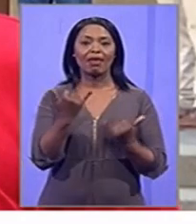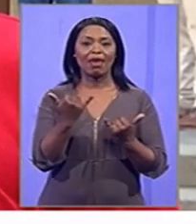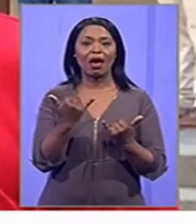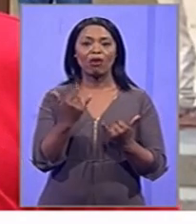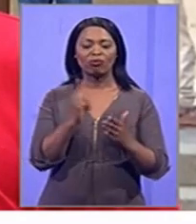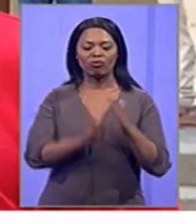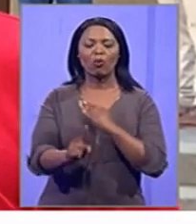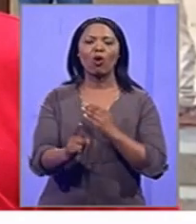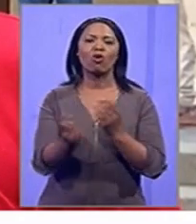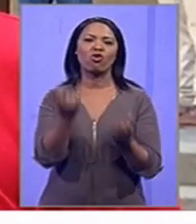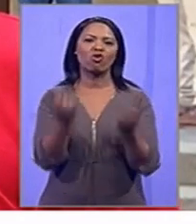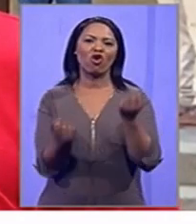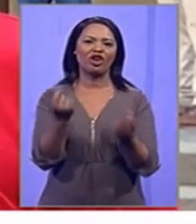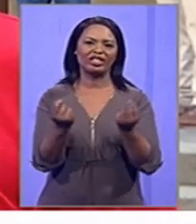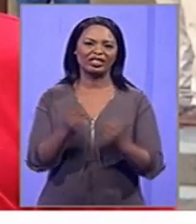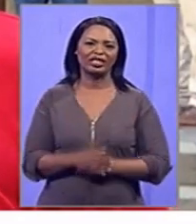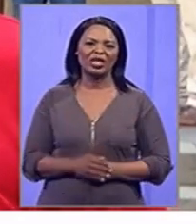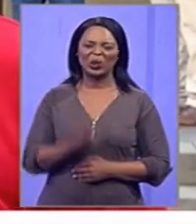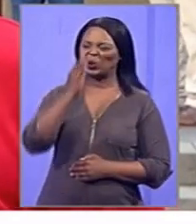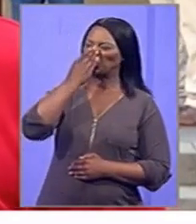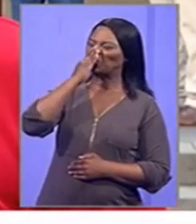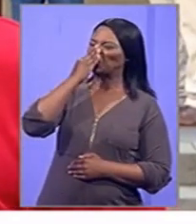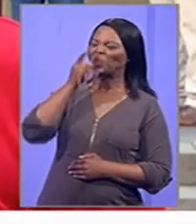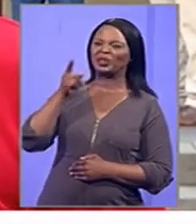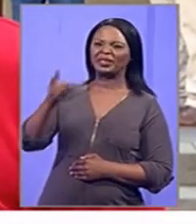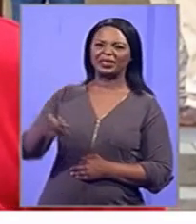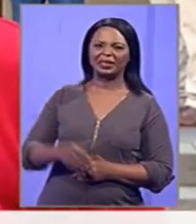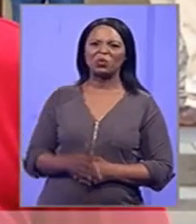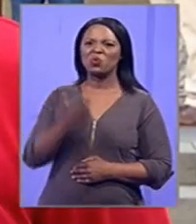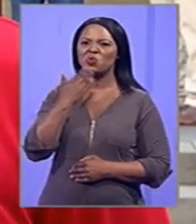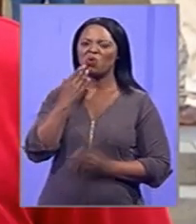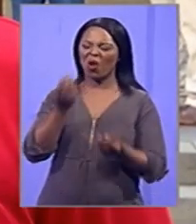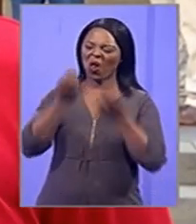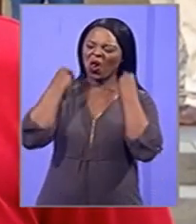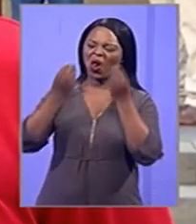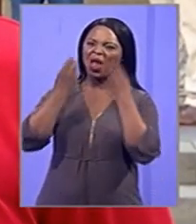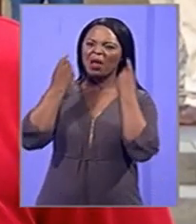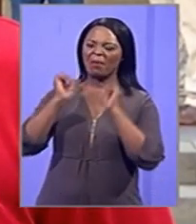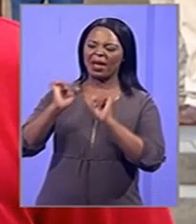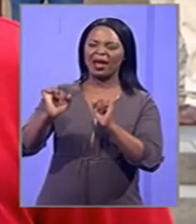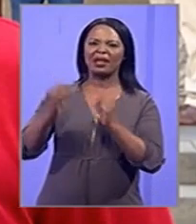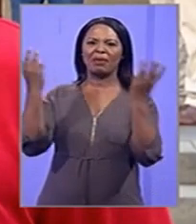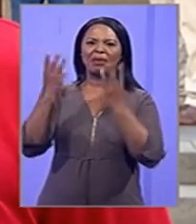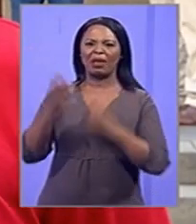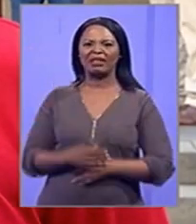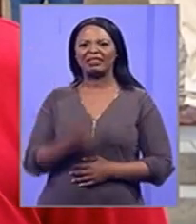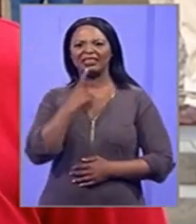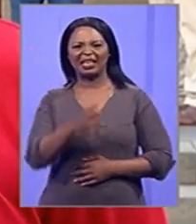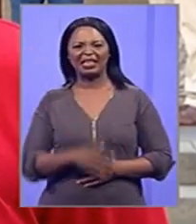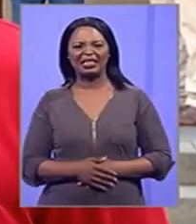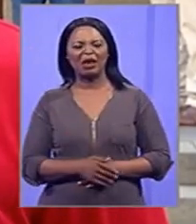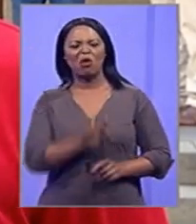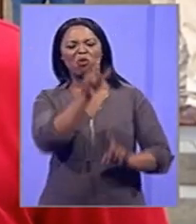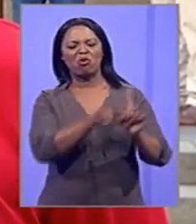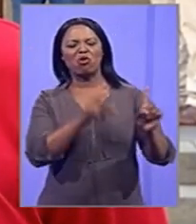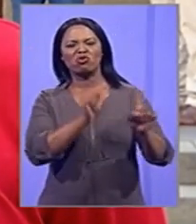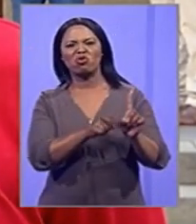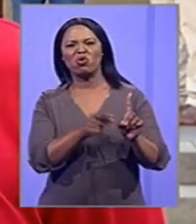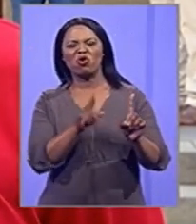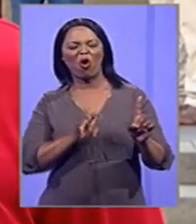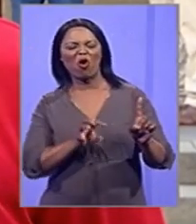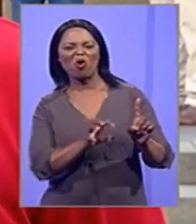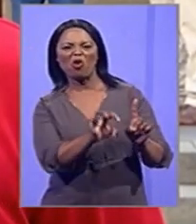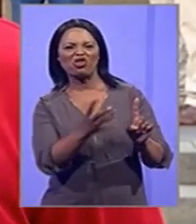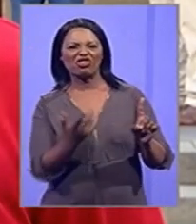are perpetuating anti-black sentiments in South African society by calling people cockroaches without an appreciation of the historical